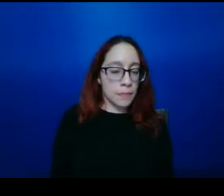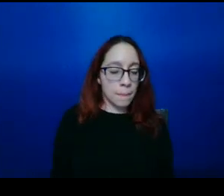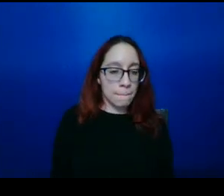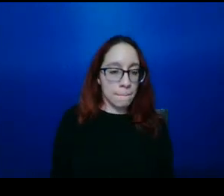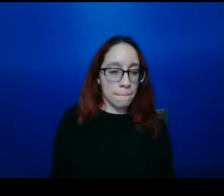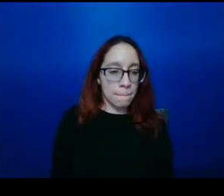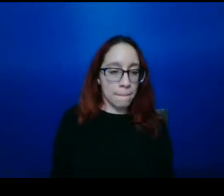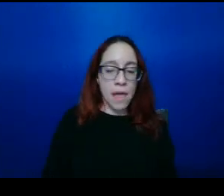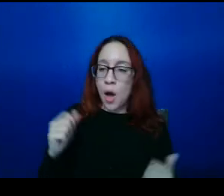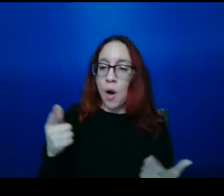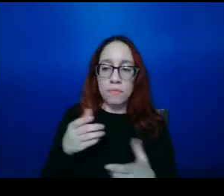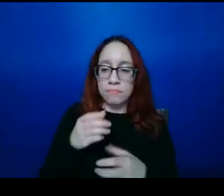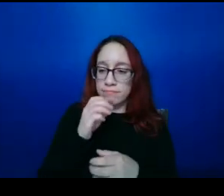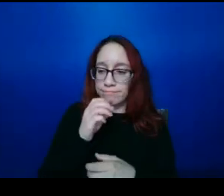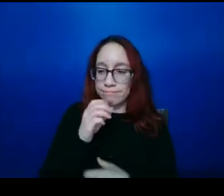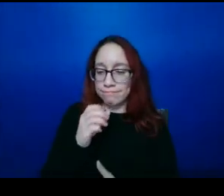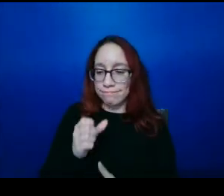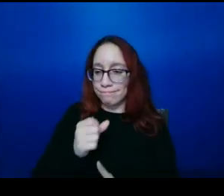All the microphones work.